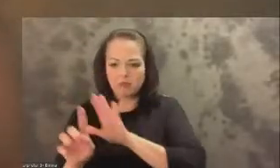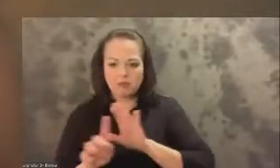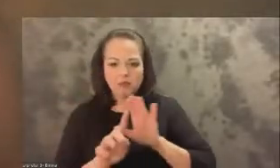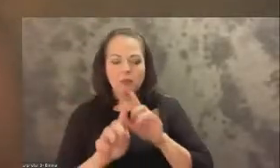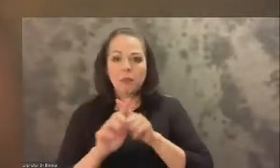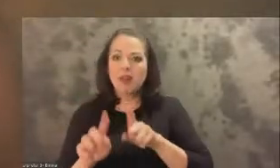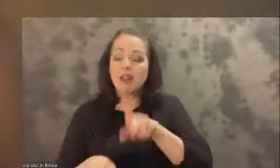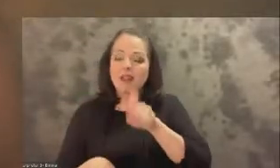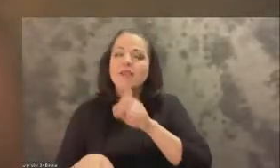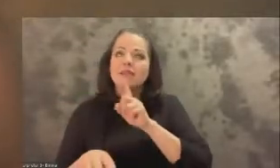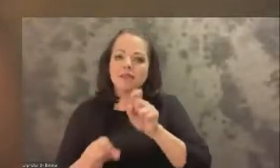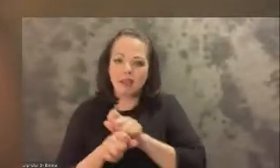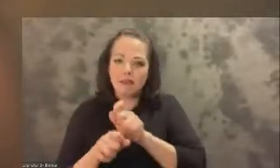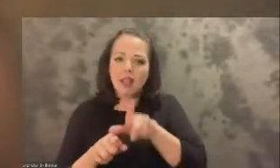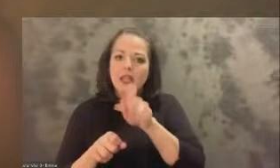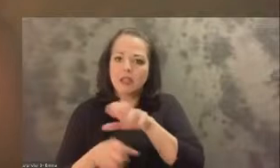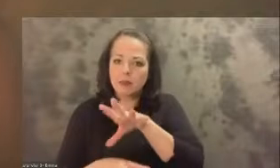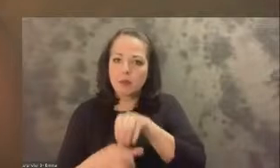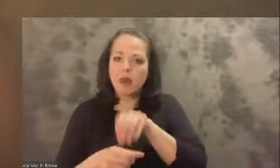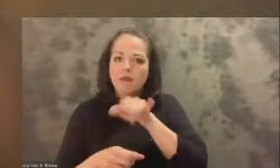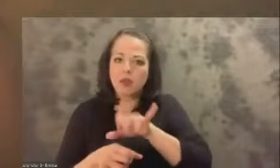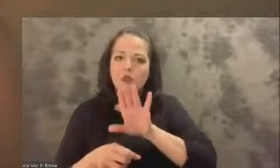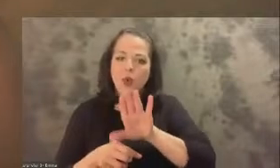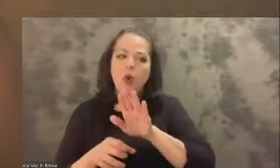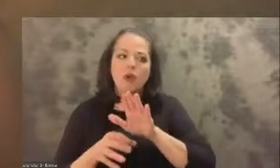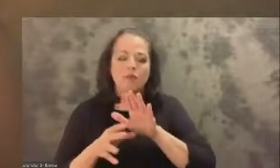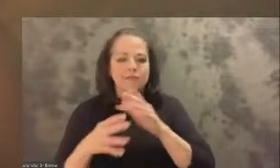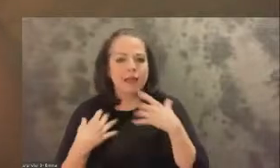needs to be part of your practice of care.